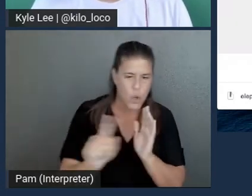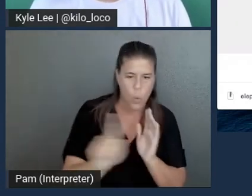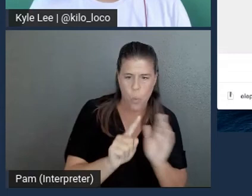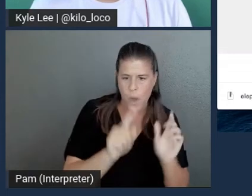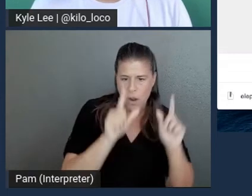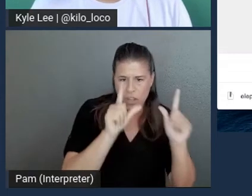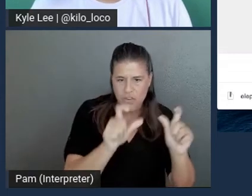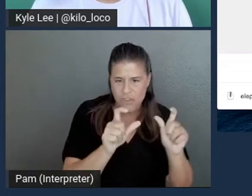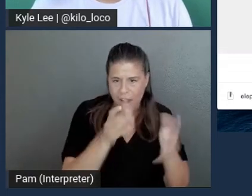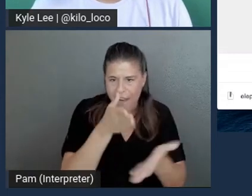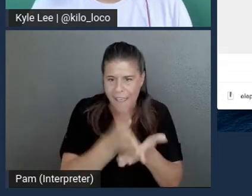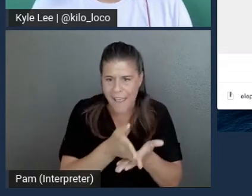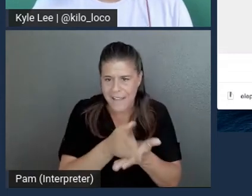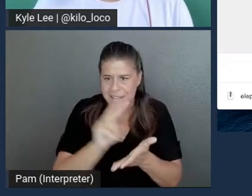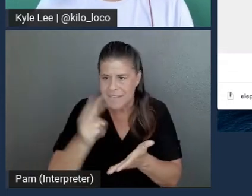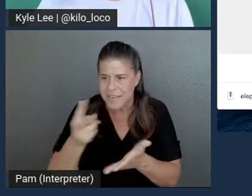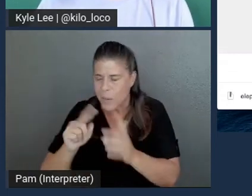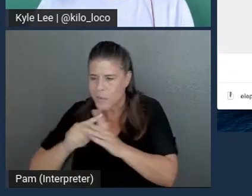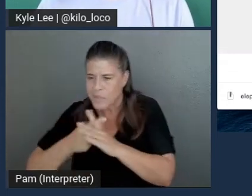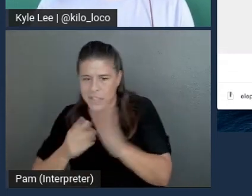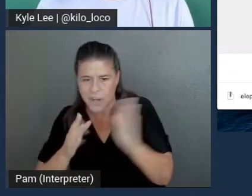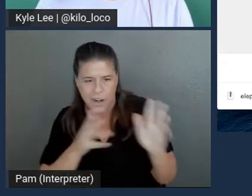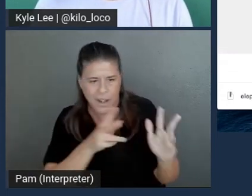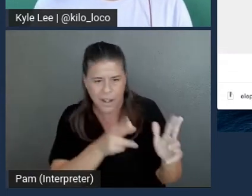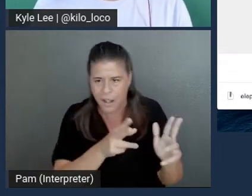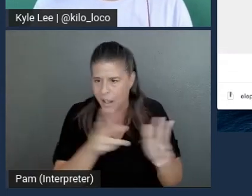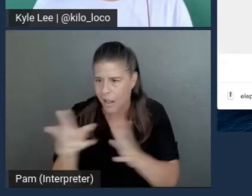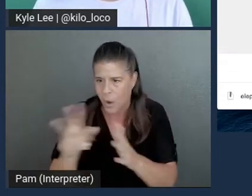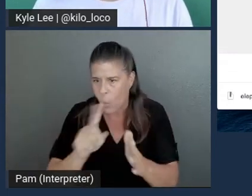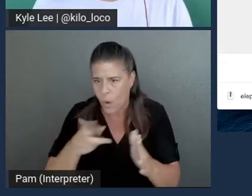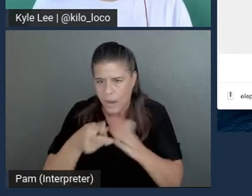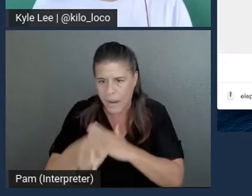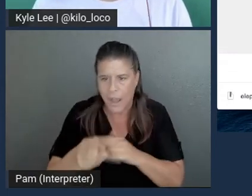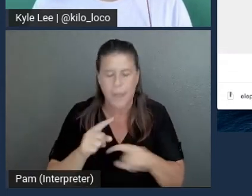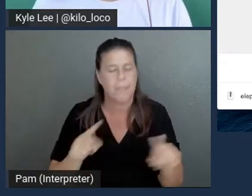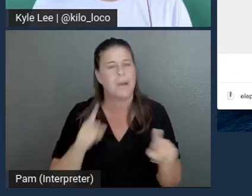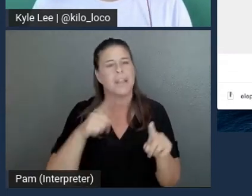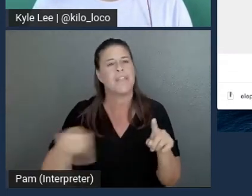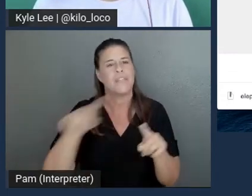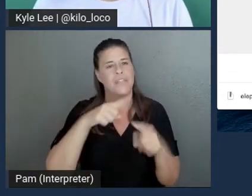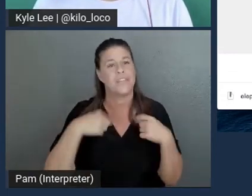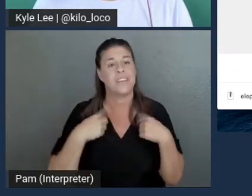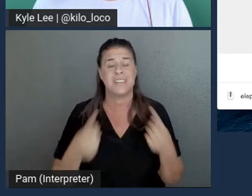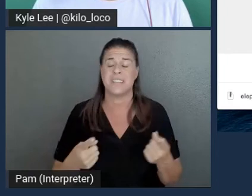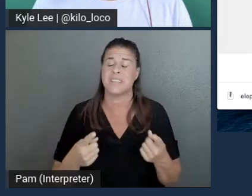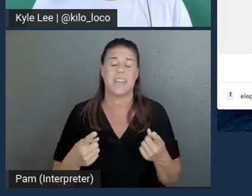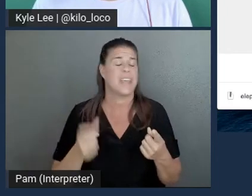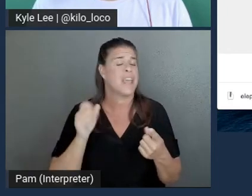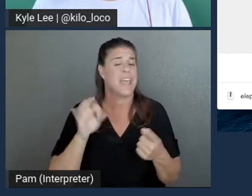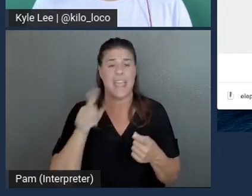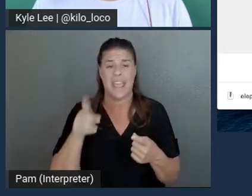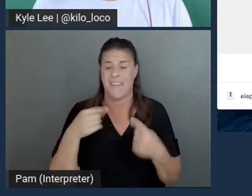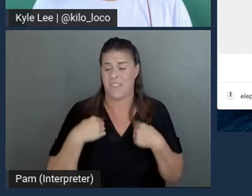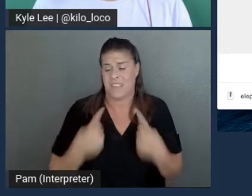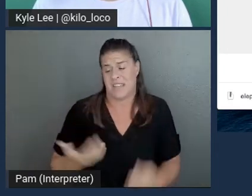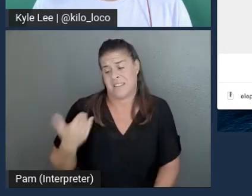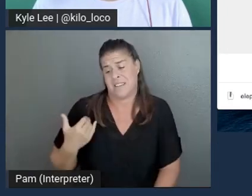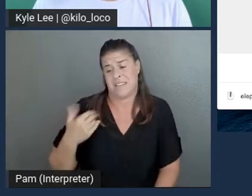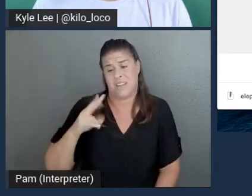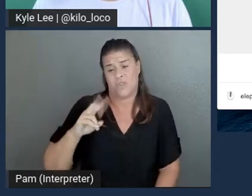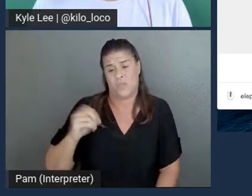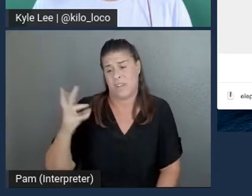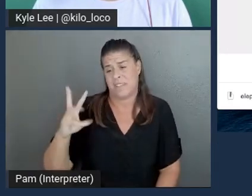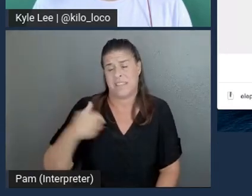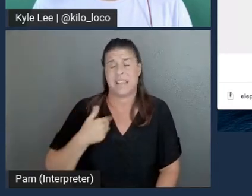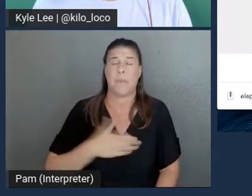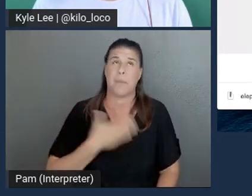the second one begins. So if this has been, if this has existed back in 2006, I would be so